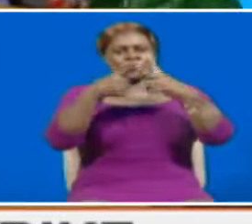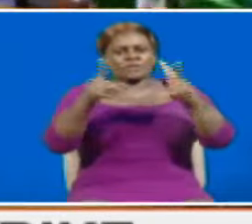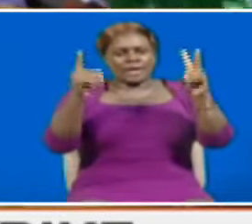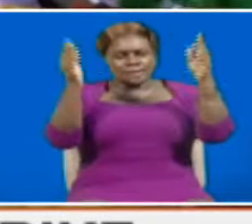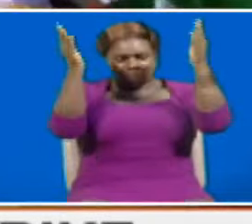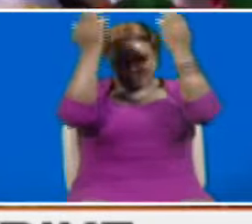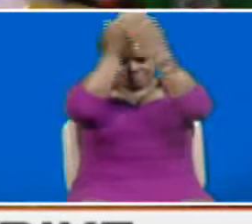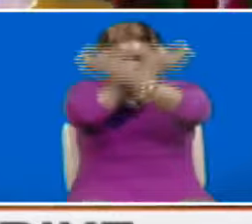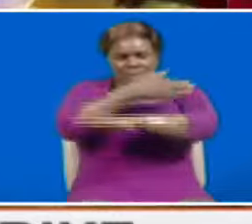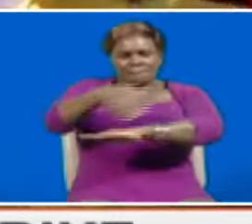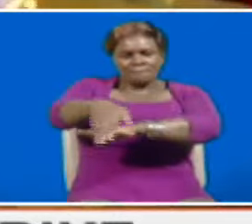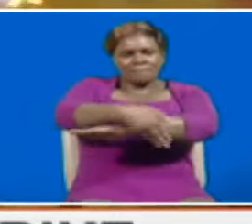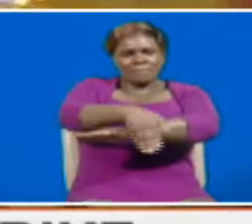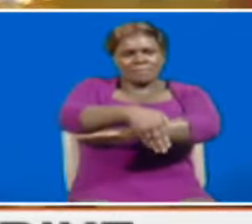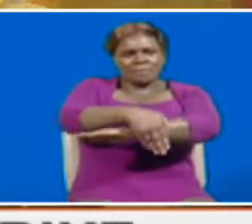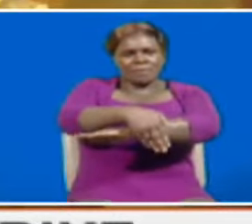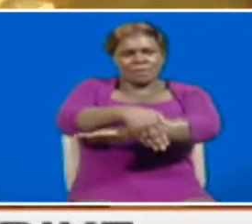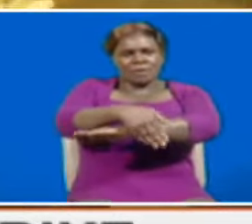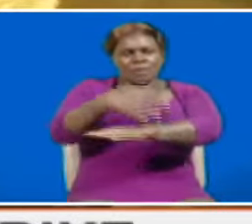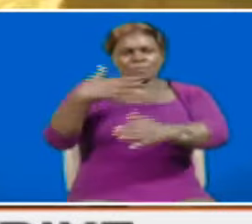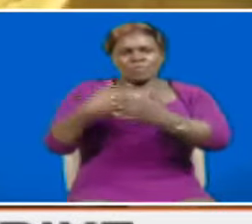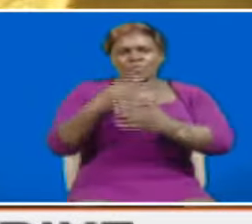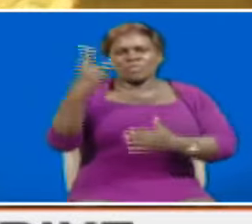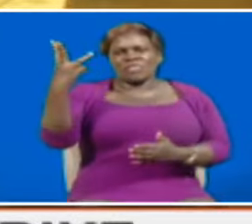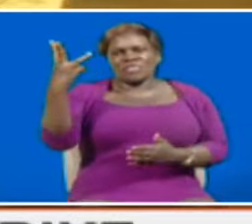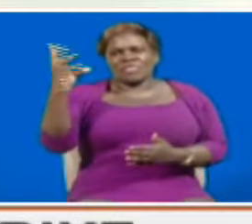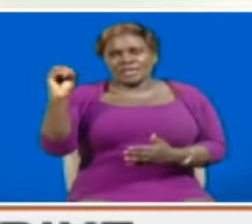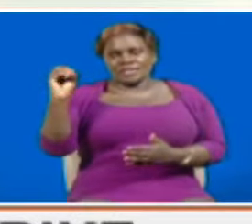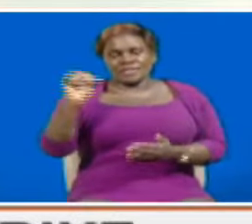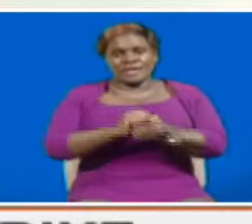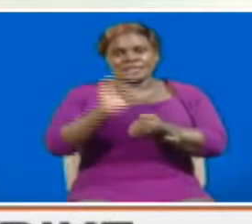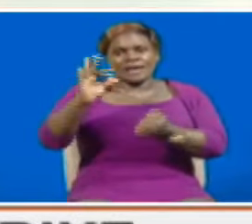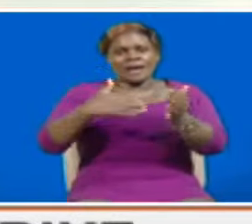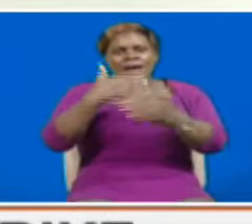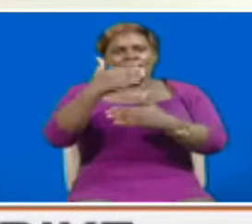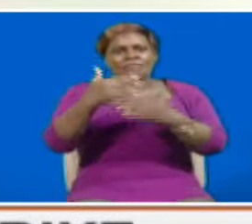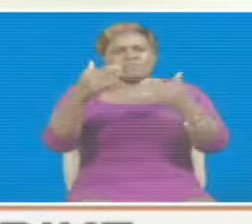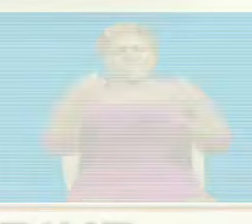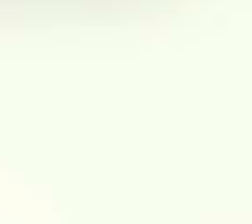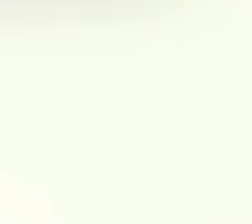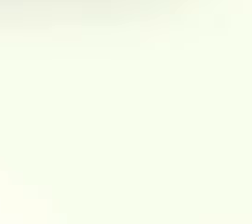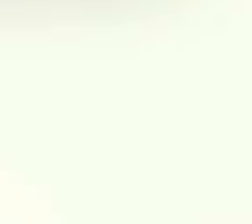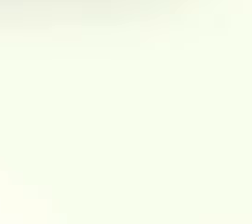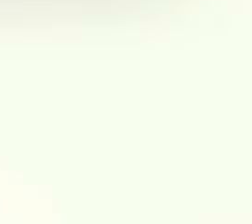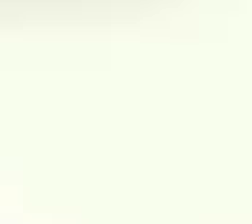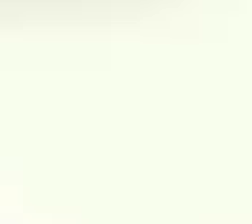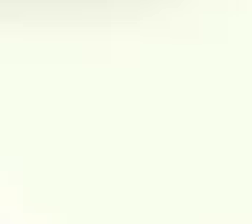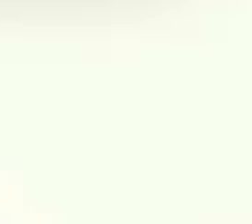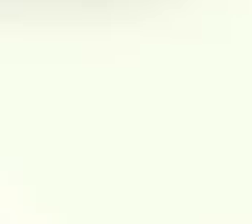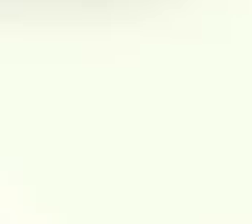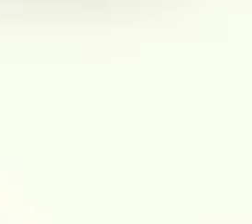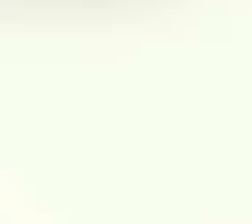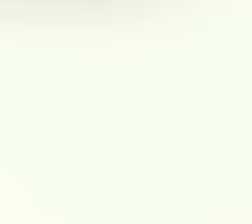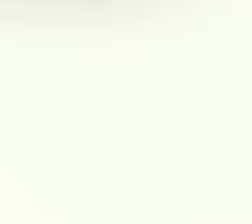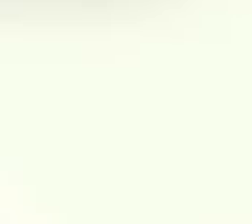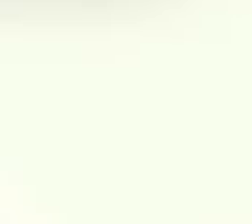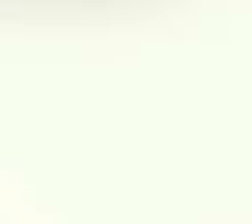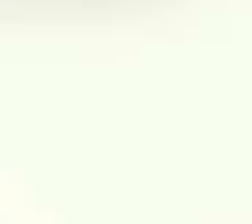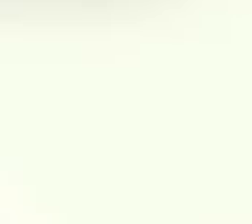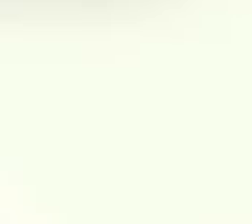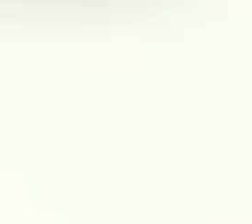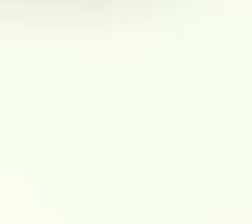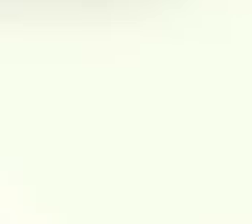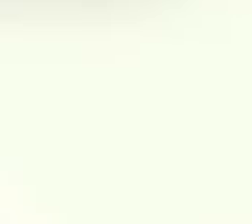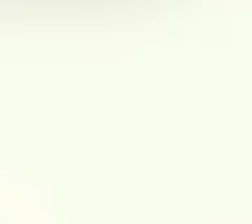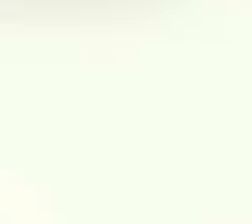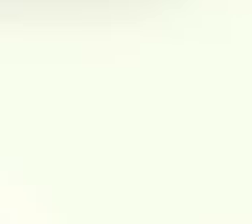of Sunday, March 10th, to Wednesday, March 13th. This is after key health stakeholders in the health sector called a meeting expected to be